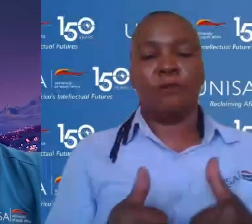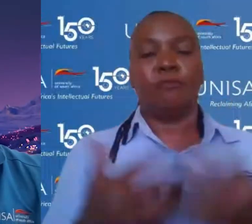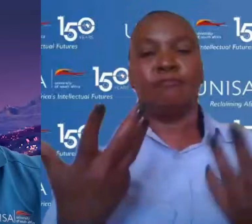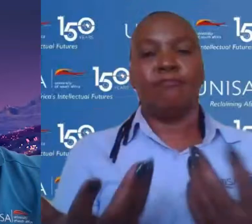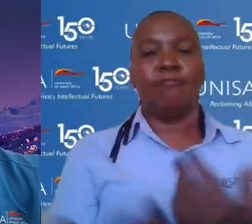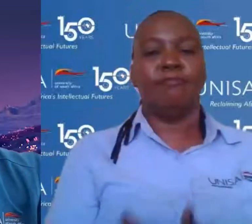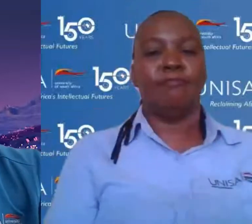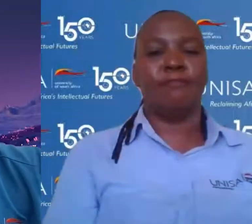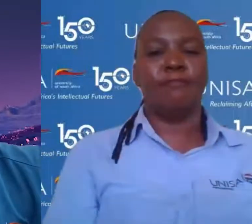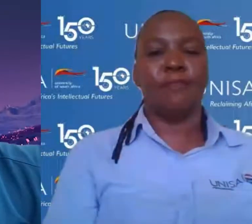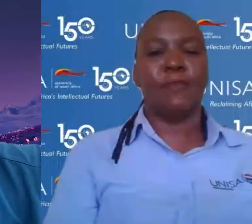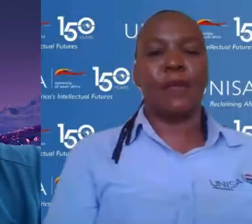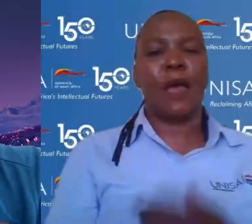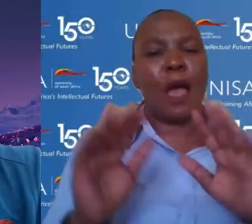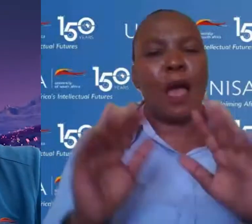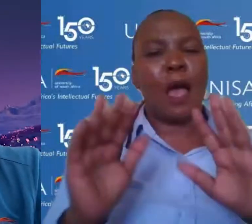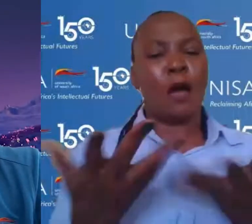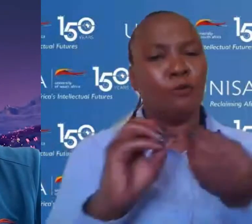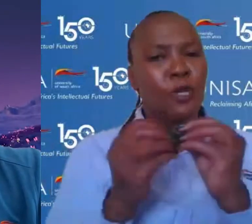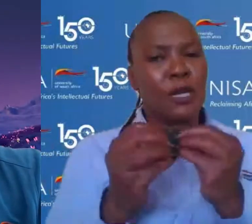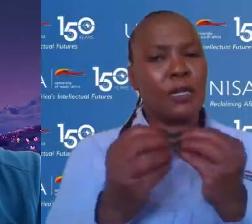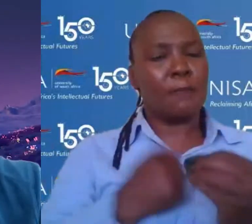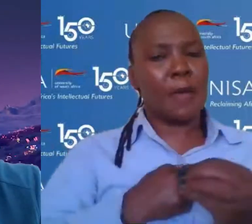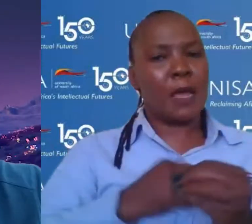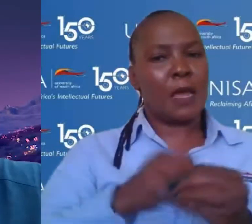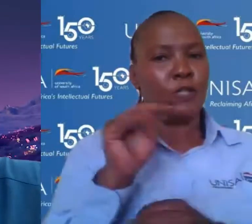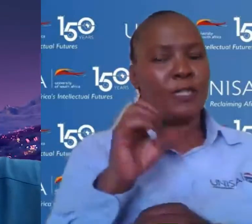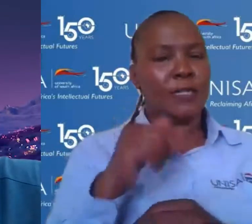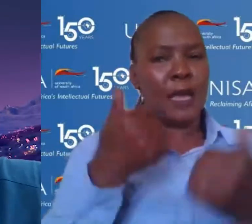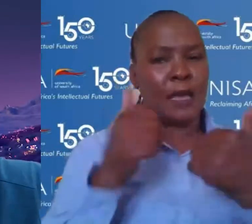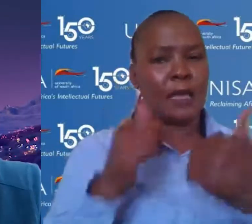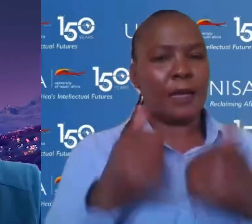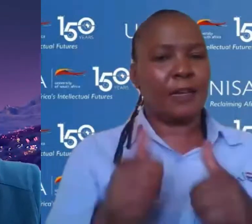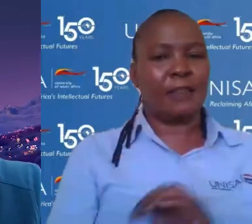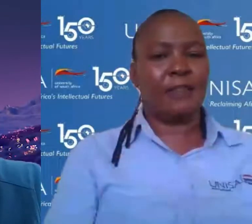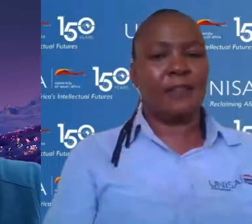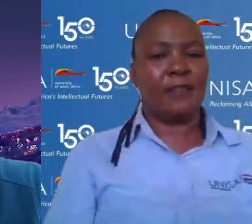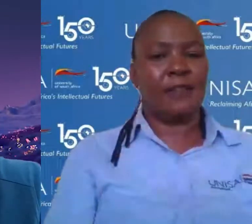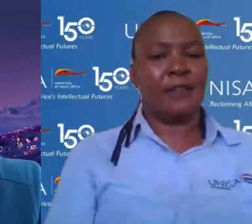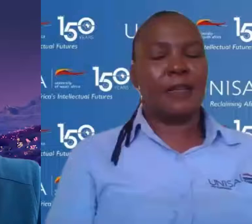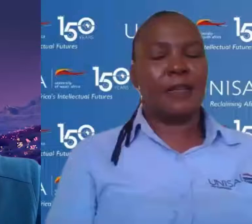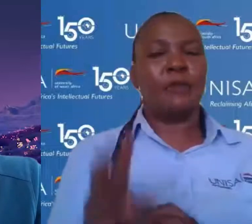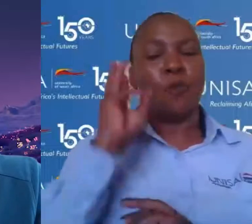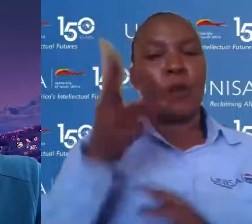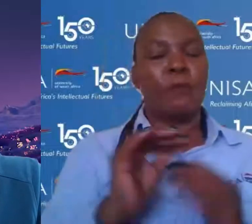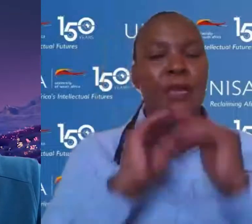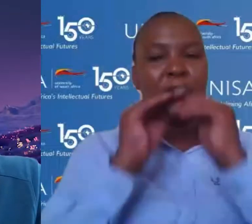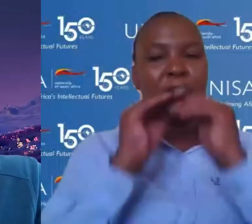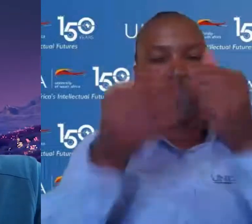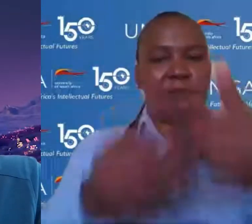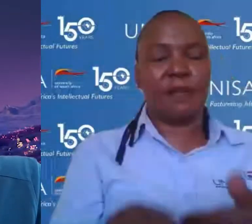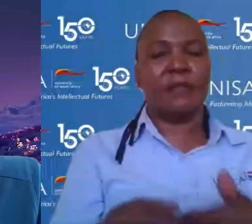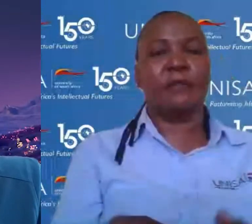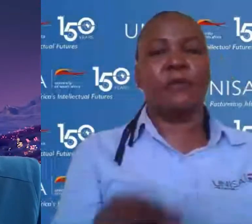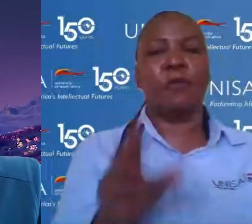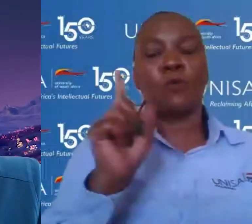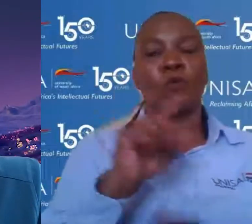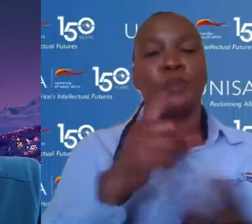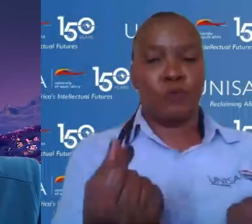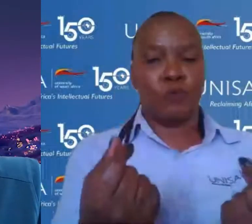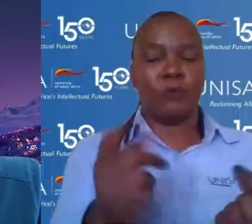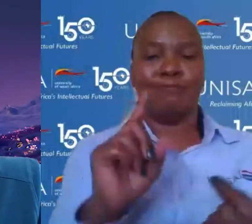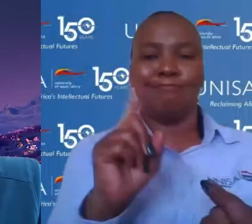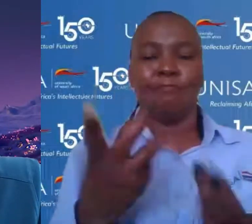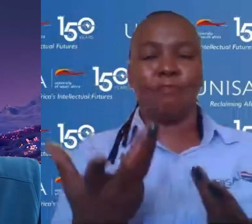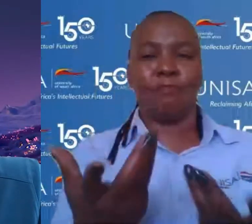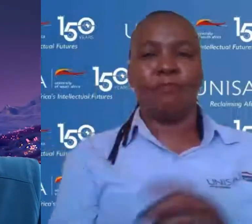How to create my UNISA account is going to be covered elsewhere, but what I can do, let me